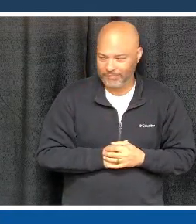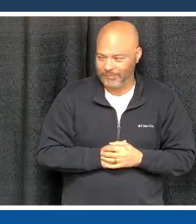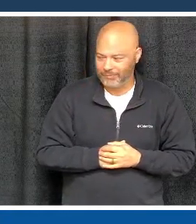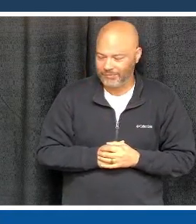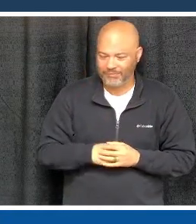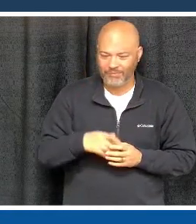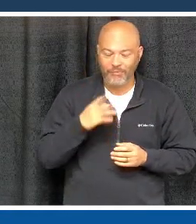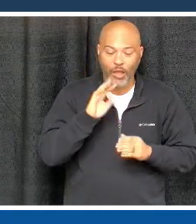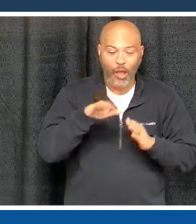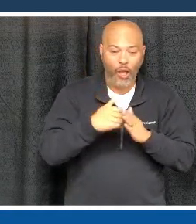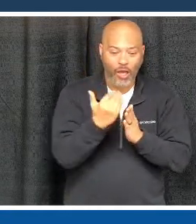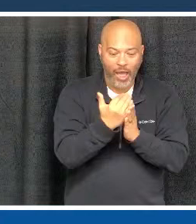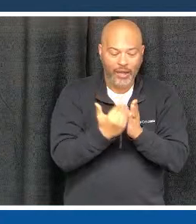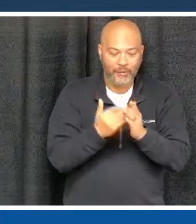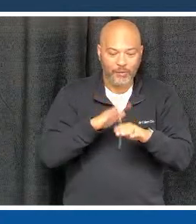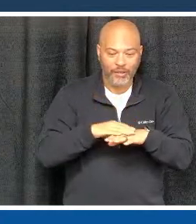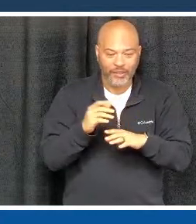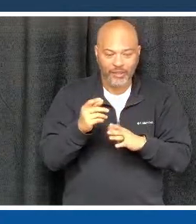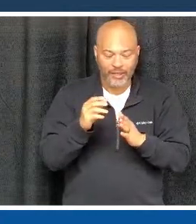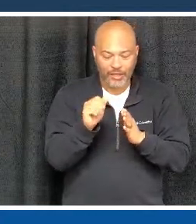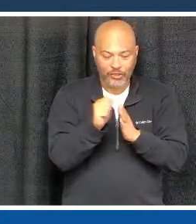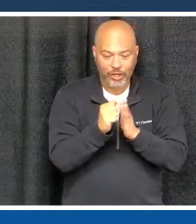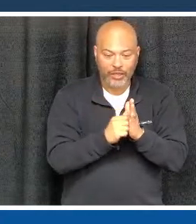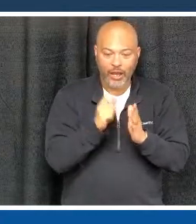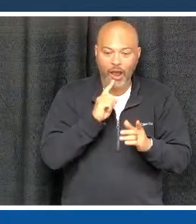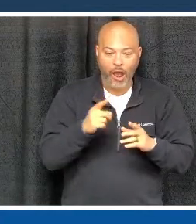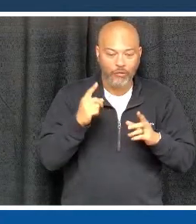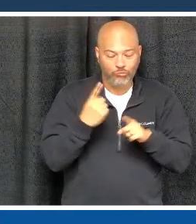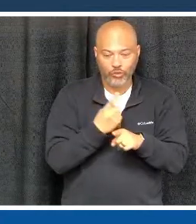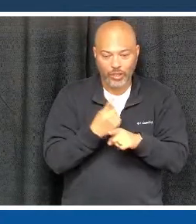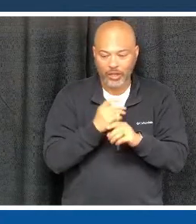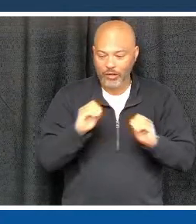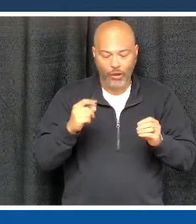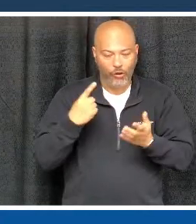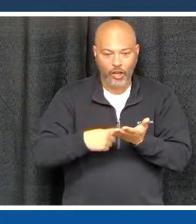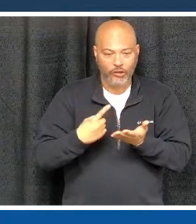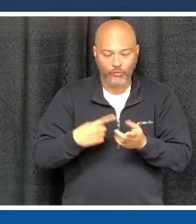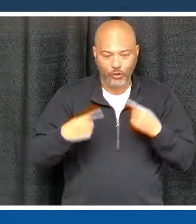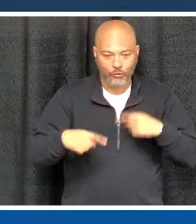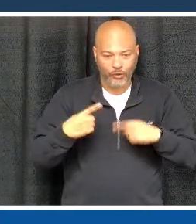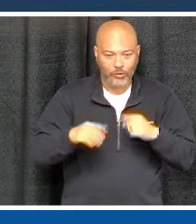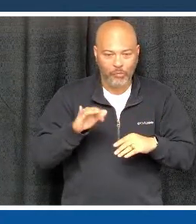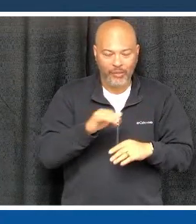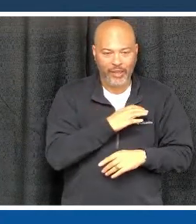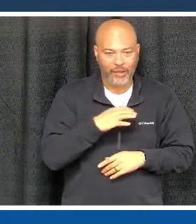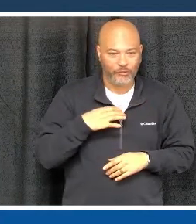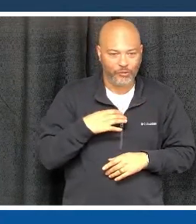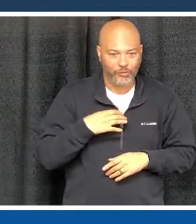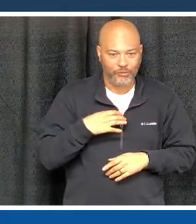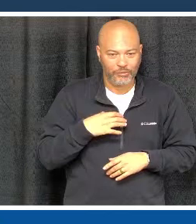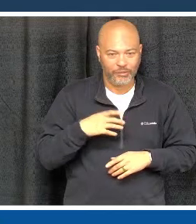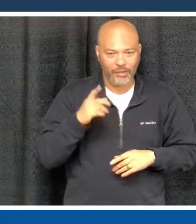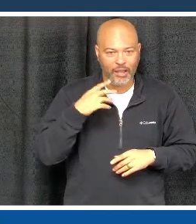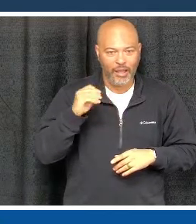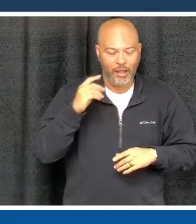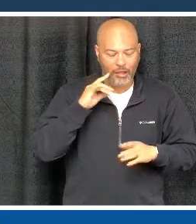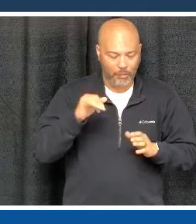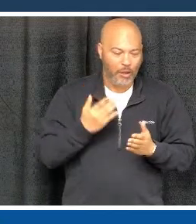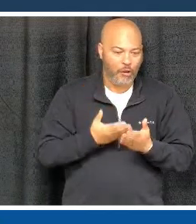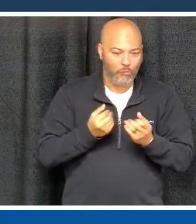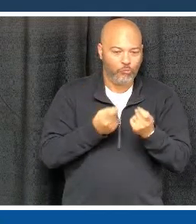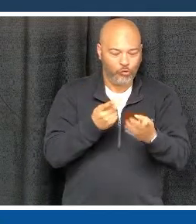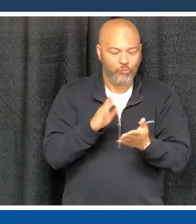All items in this portion of the agenda are considered to be routine and non-controversial by the council and may be approved by one